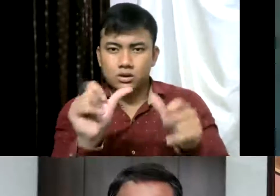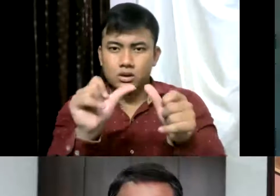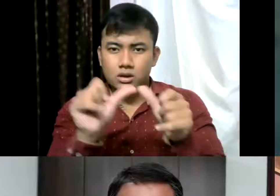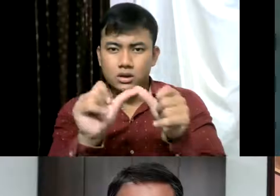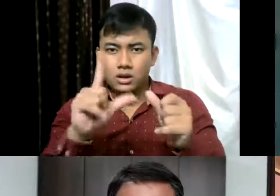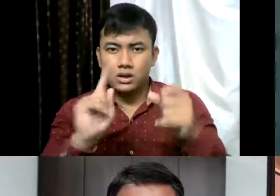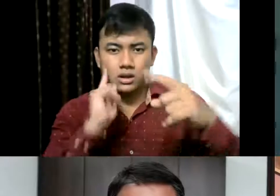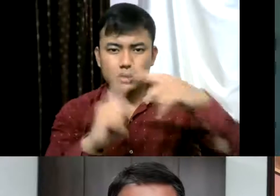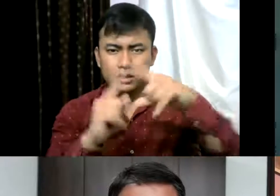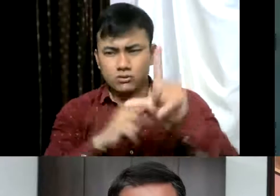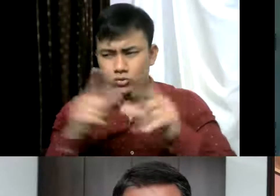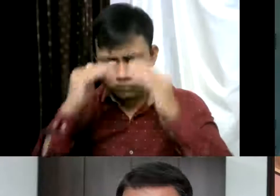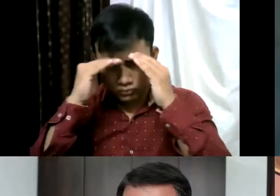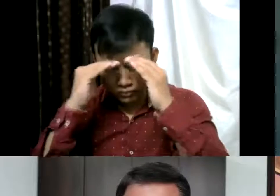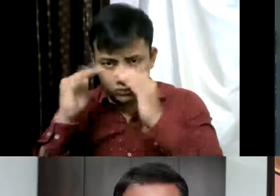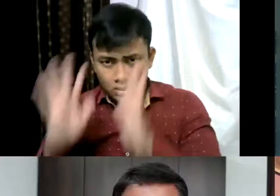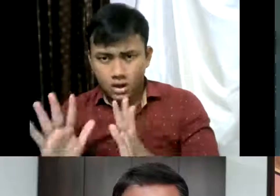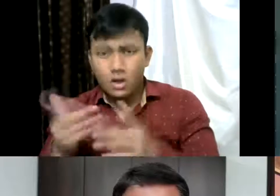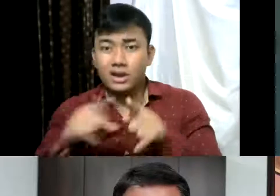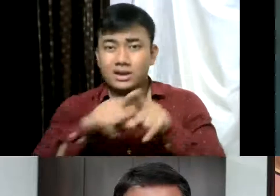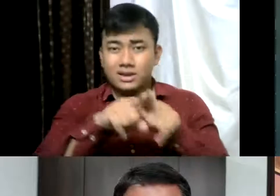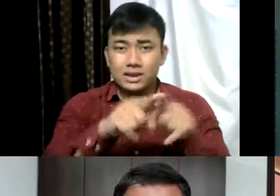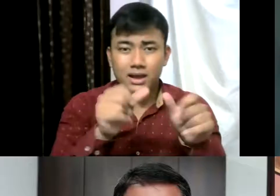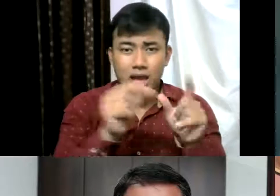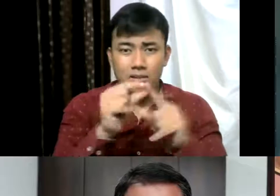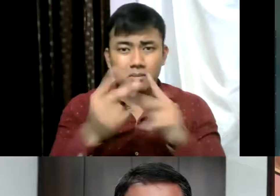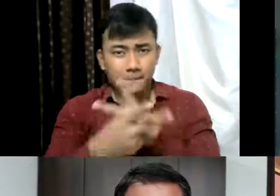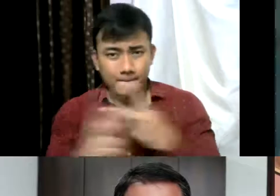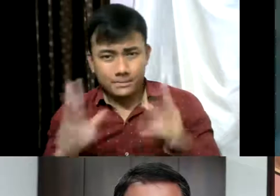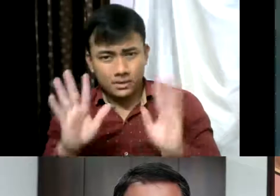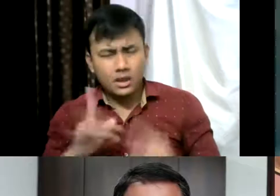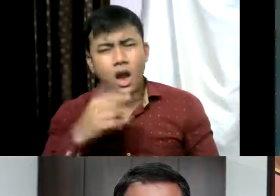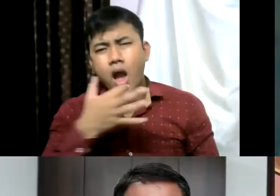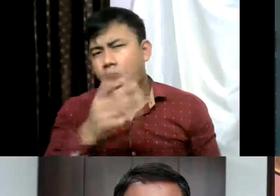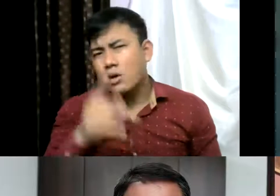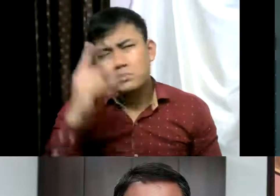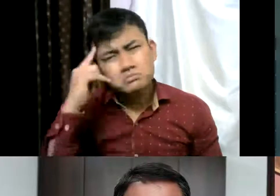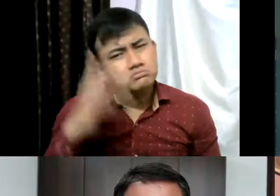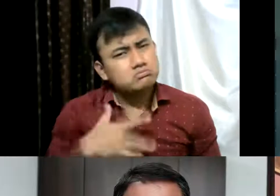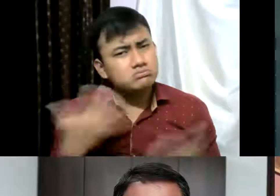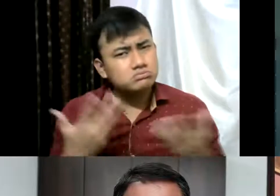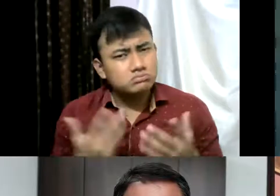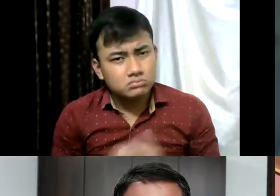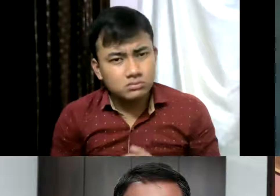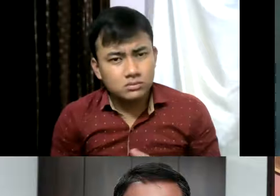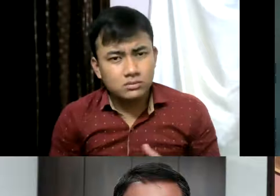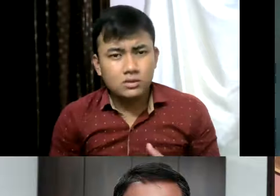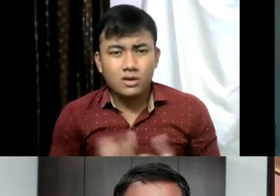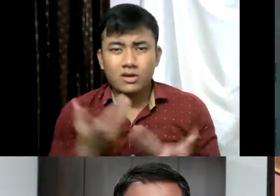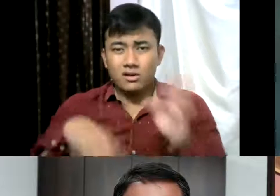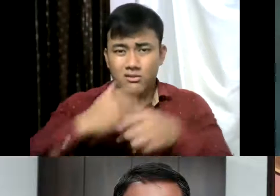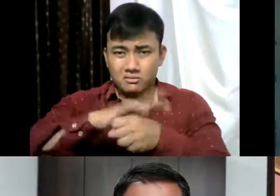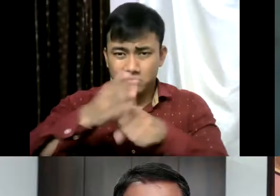play out on dating apps. Do you think that this has shifted in any way during the pandemic, or